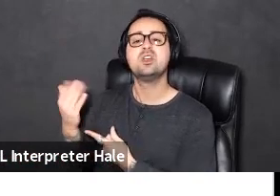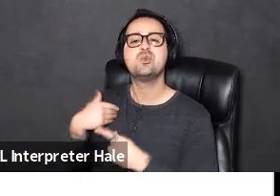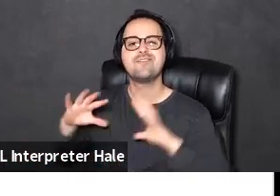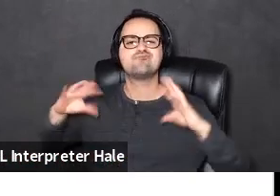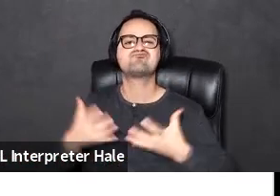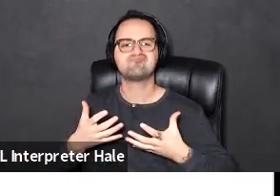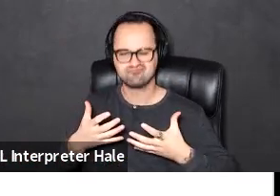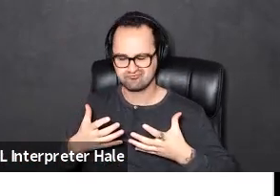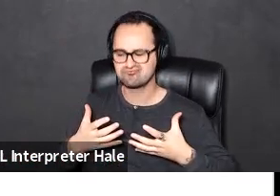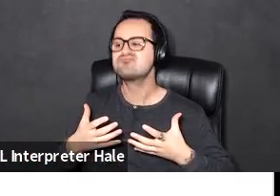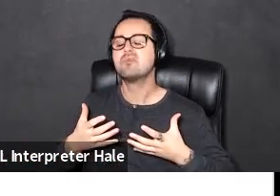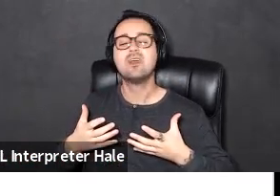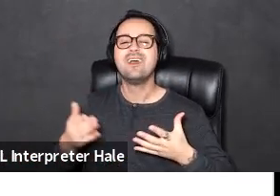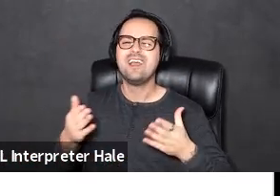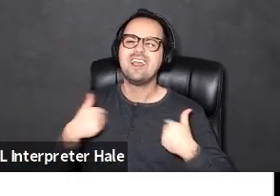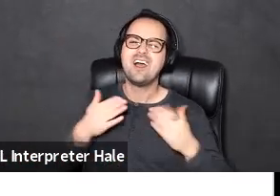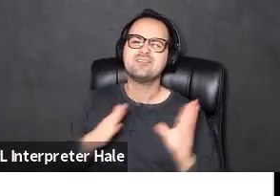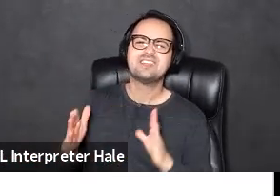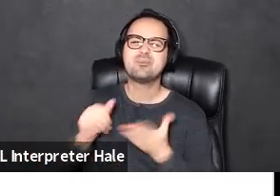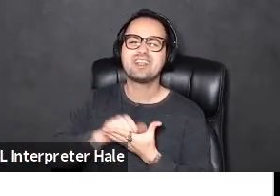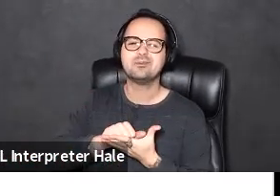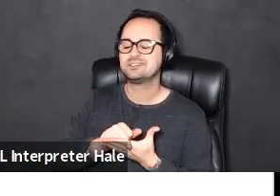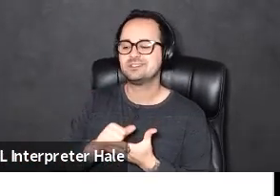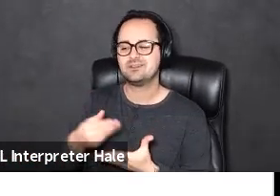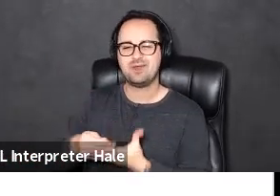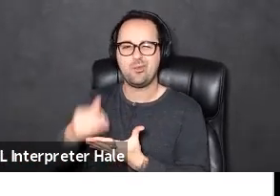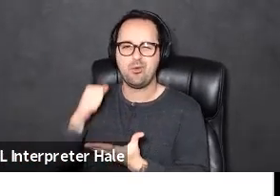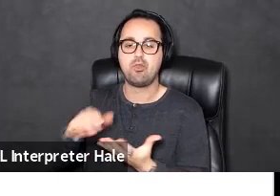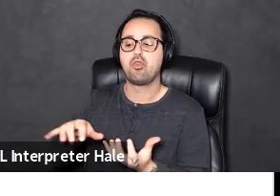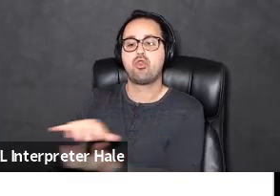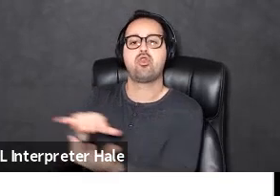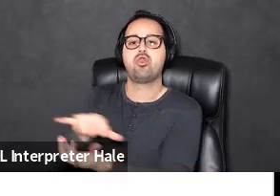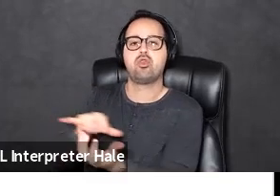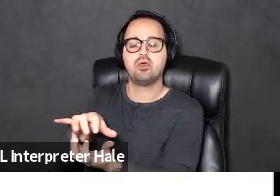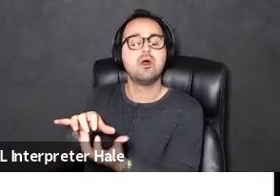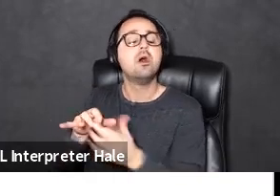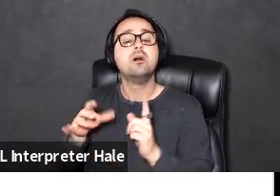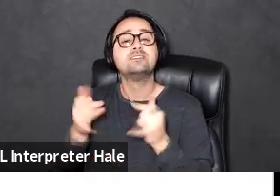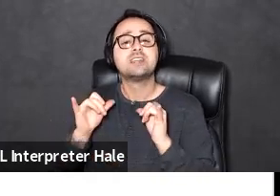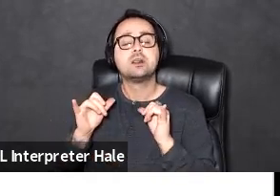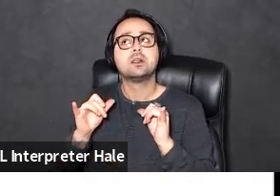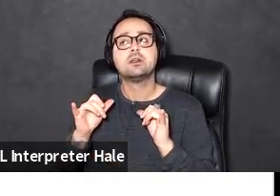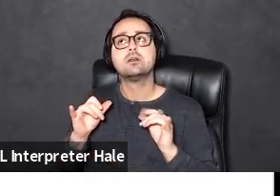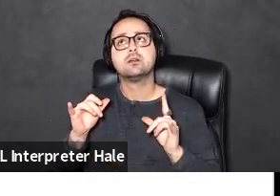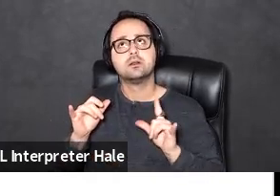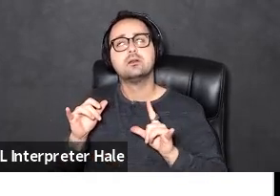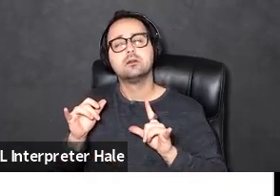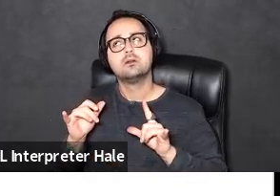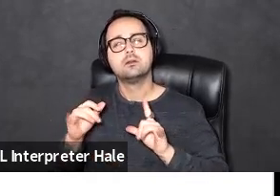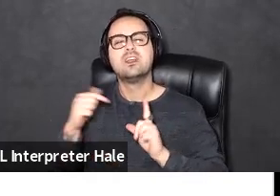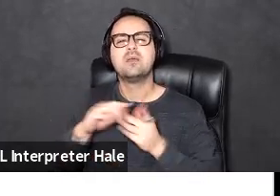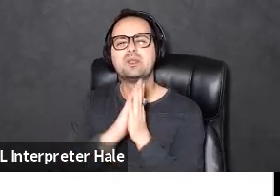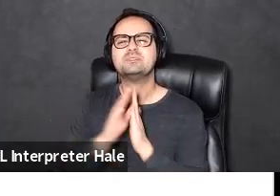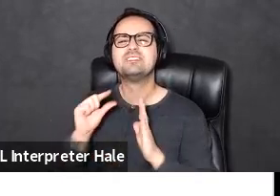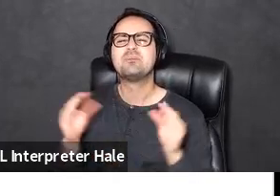arrangement. They're separate accounts. The money's never commingled, but it's run in such a way where it becomes a little bit